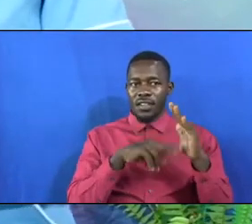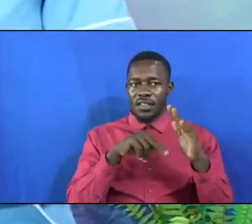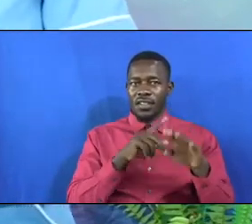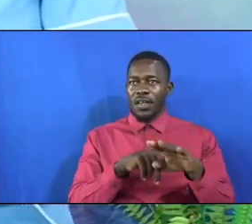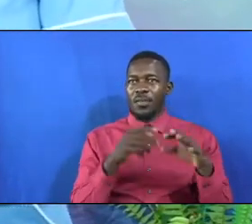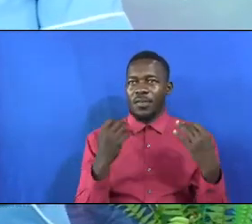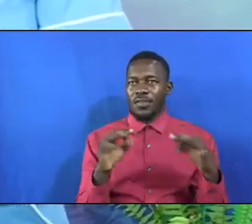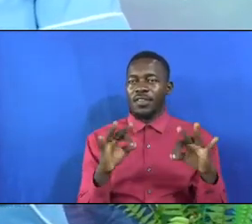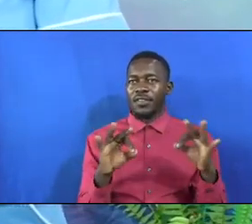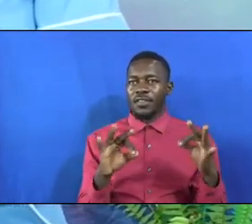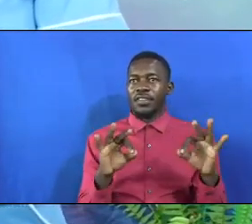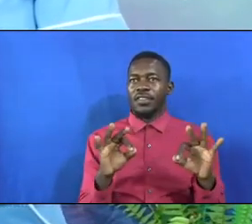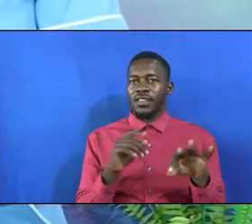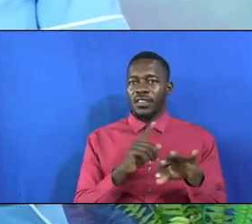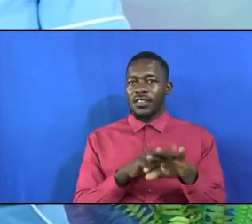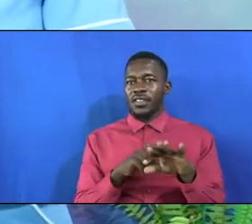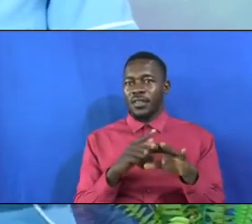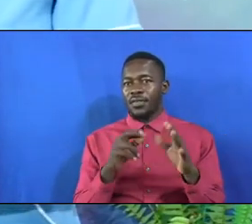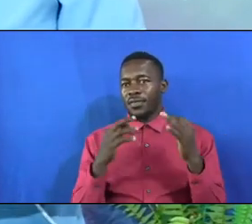time.